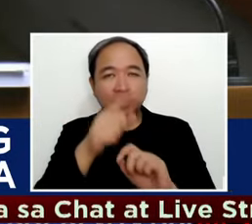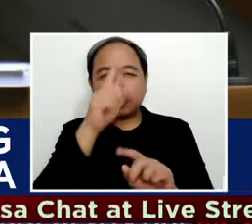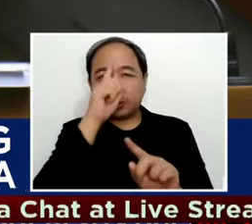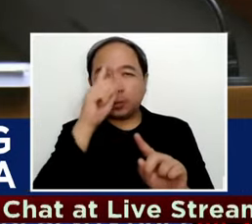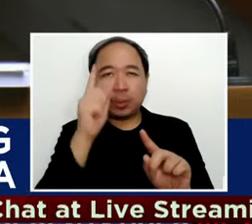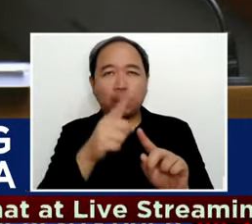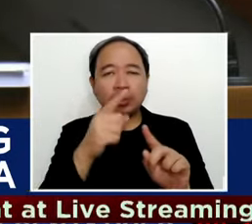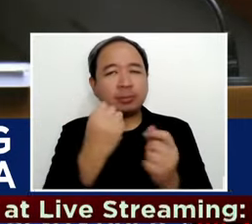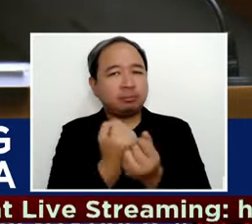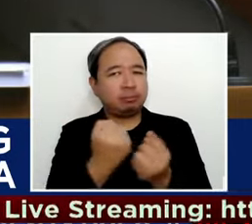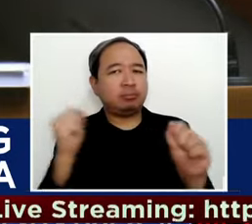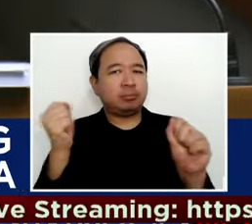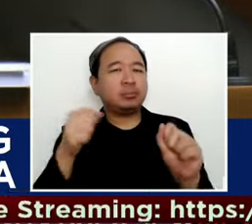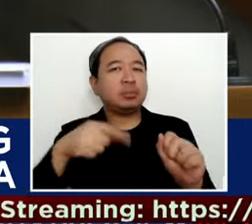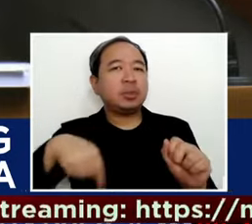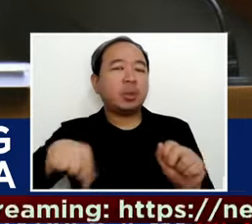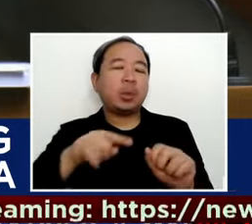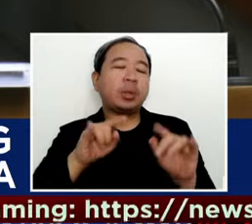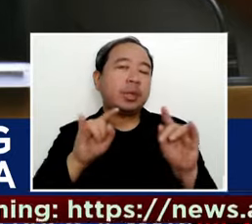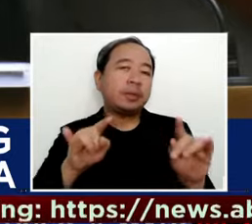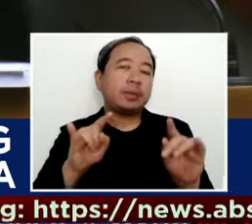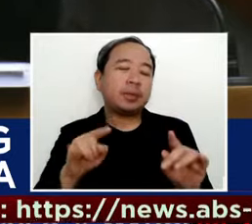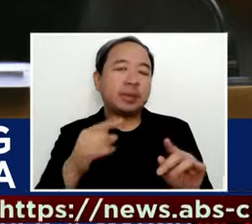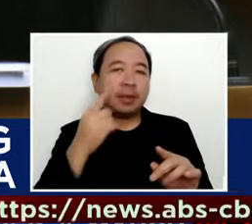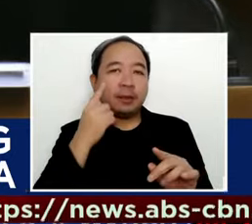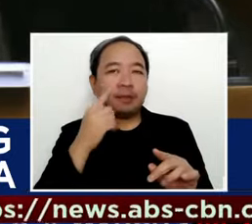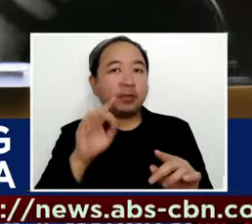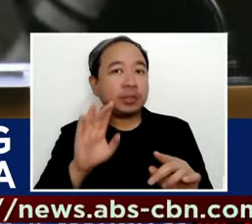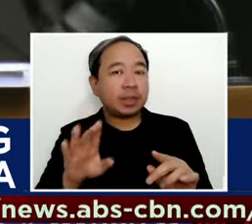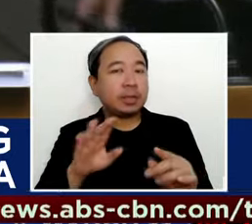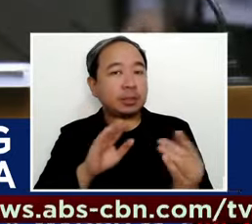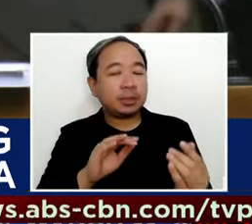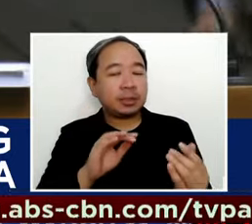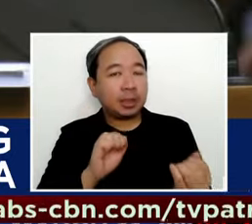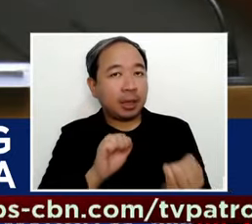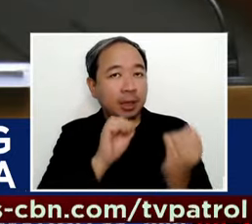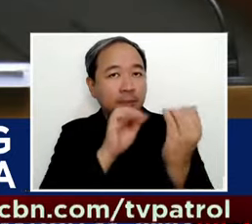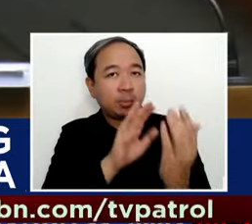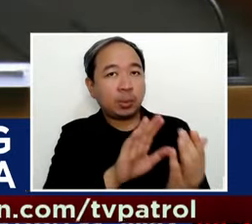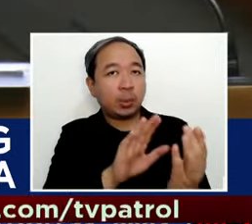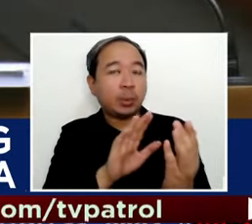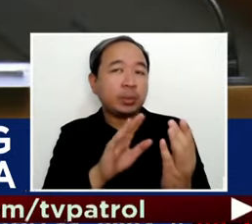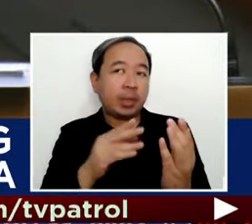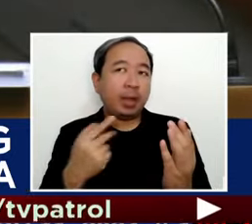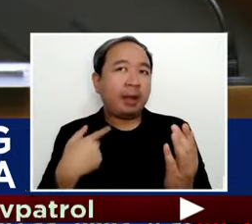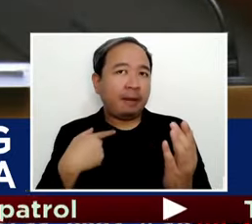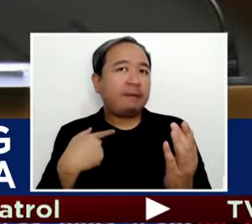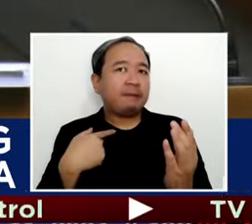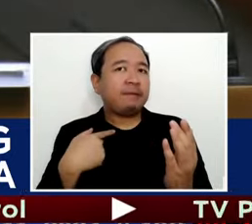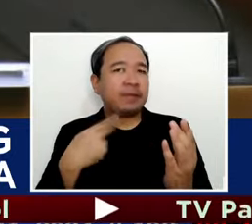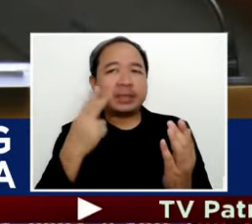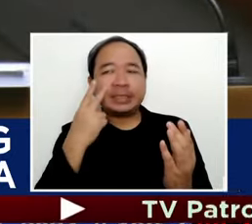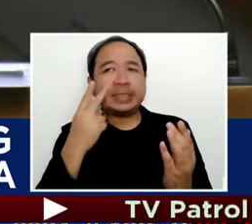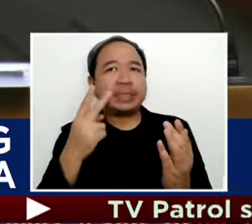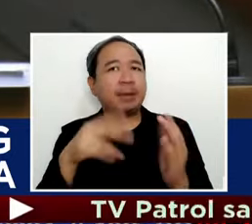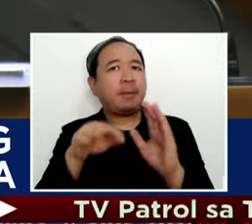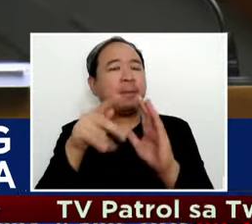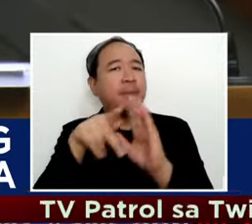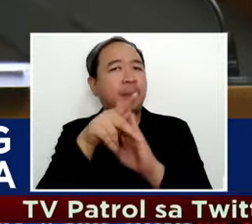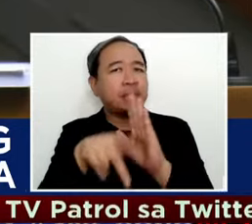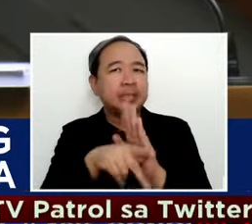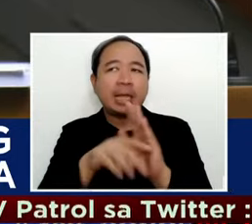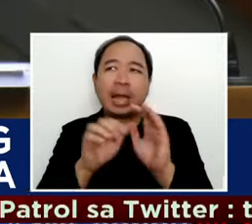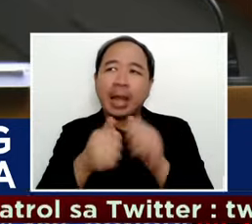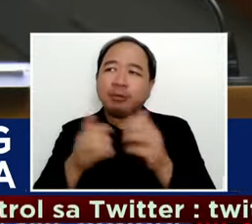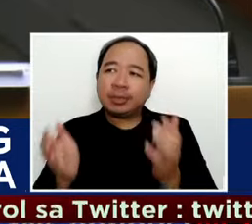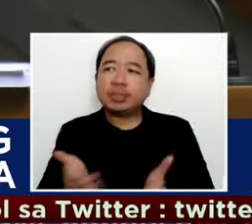liberalize this sector further. This approach is pragmatic policy to encourage foreign direct